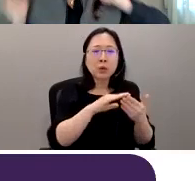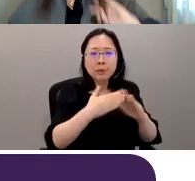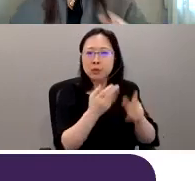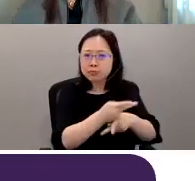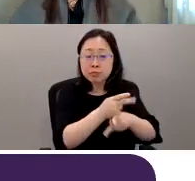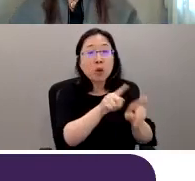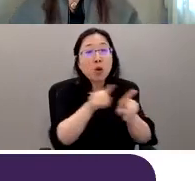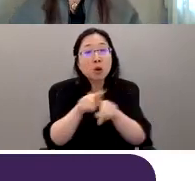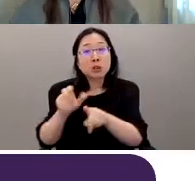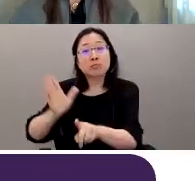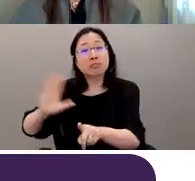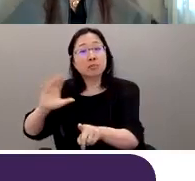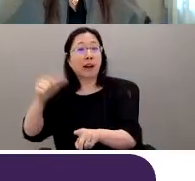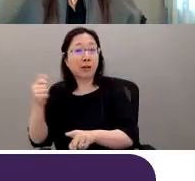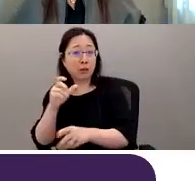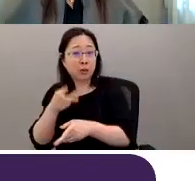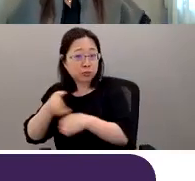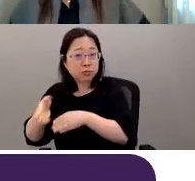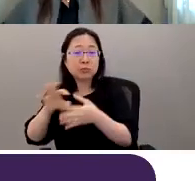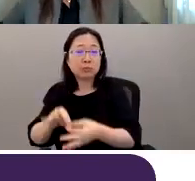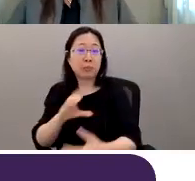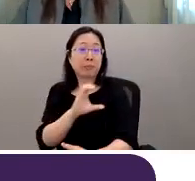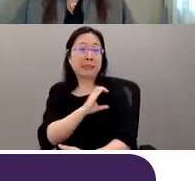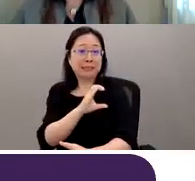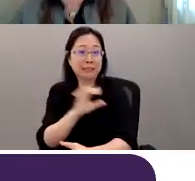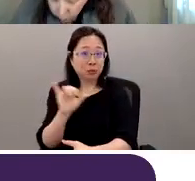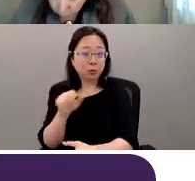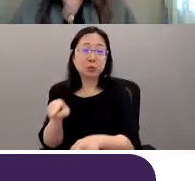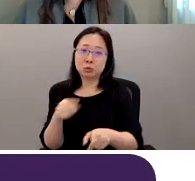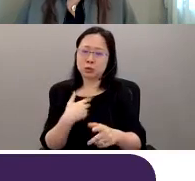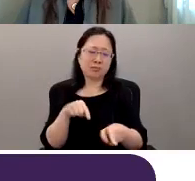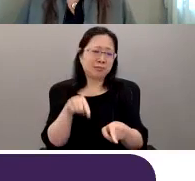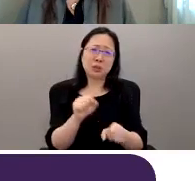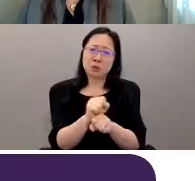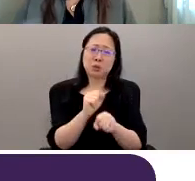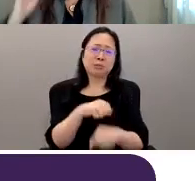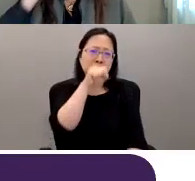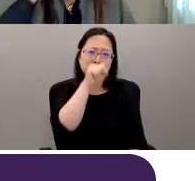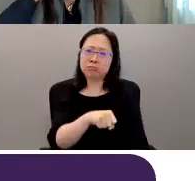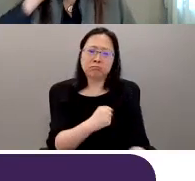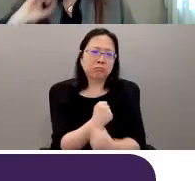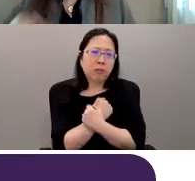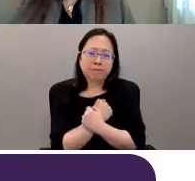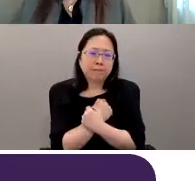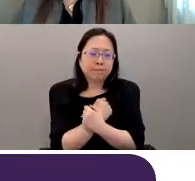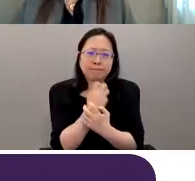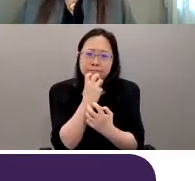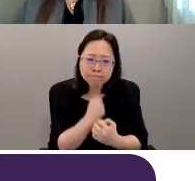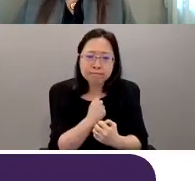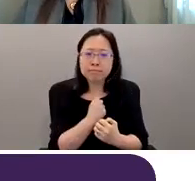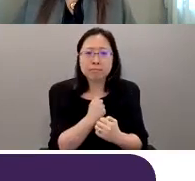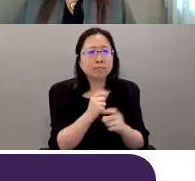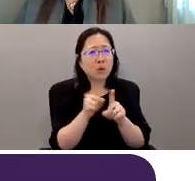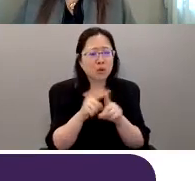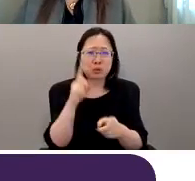previous role in policing. So love the work I do, and I'm so glad that there are so many of